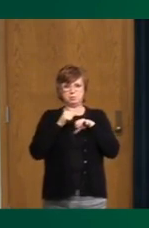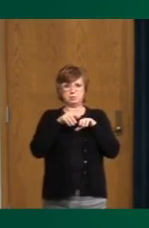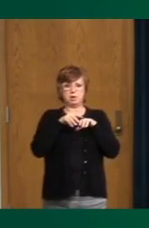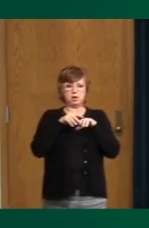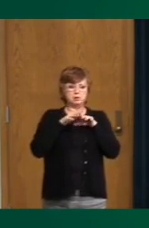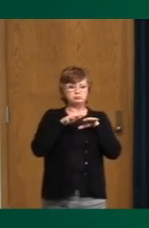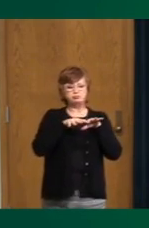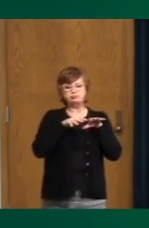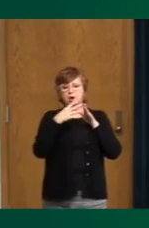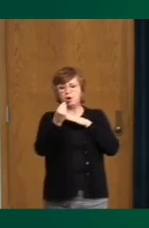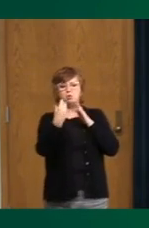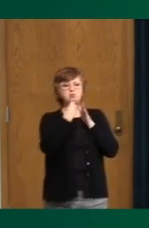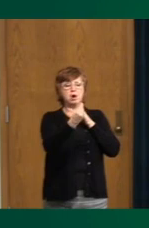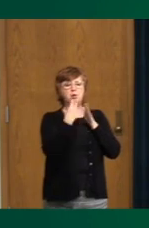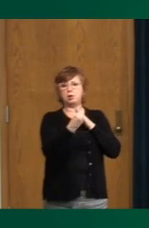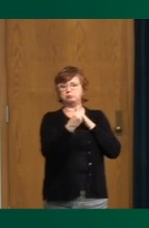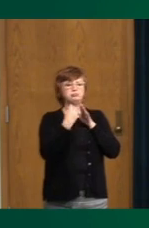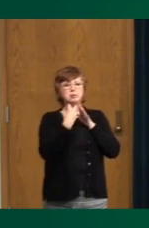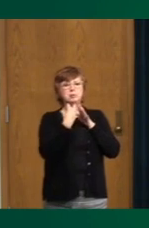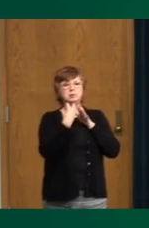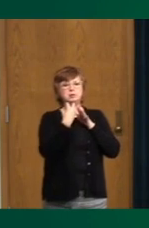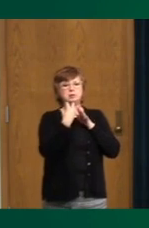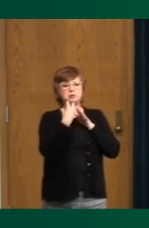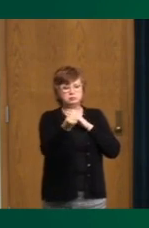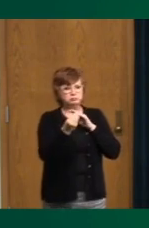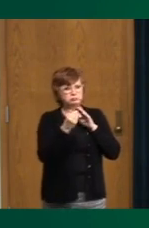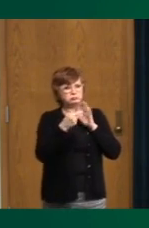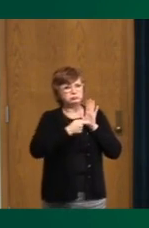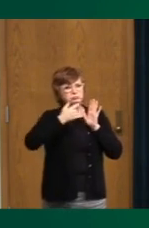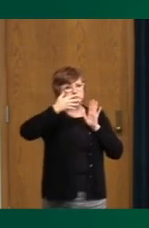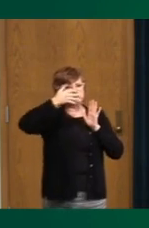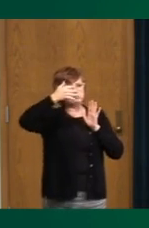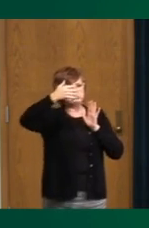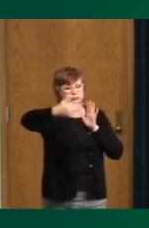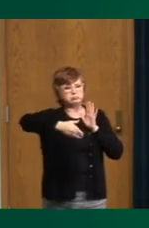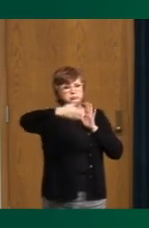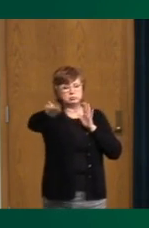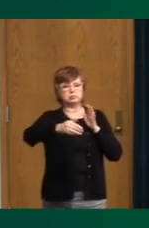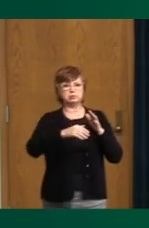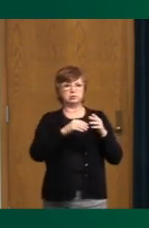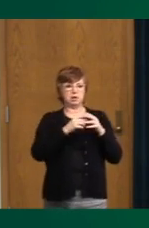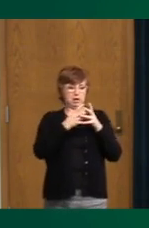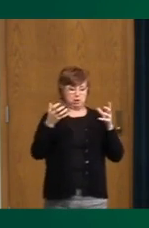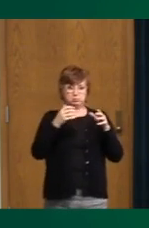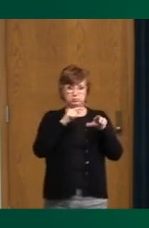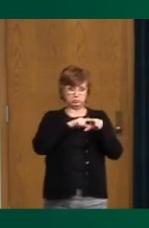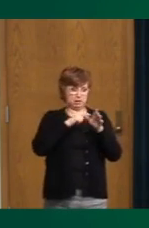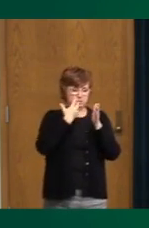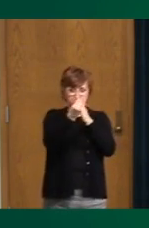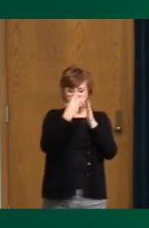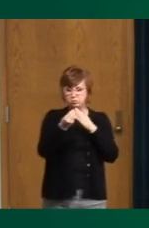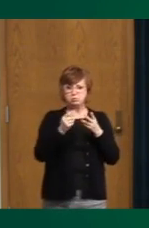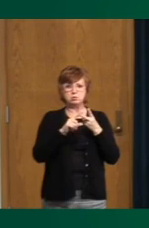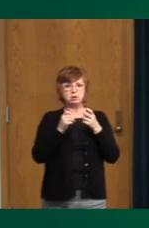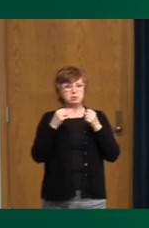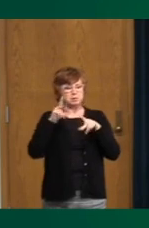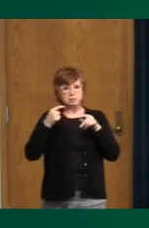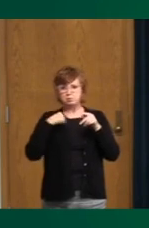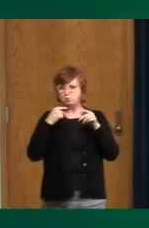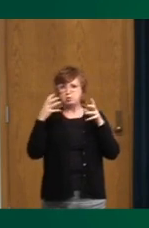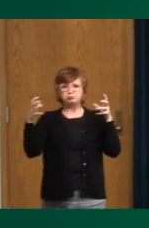movement. Let's slow down and reduce our number of contacts. And let's look for reasons to possibly stay